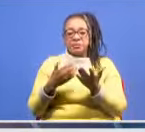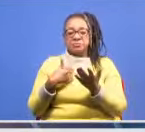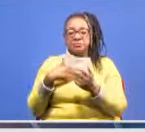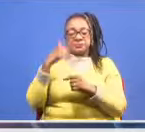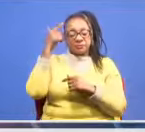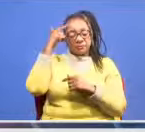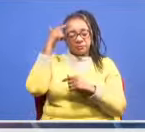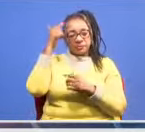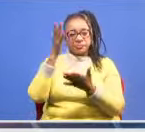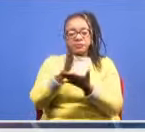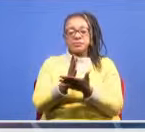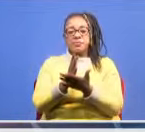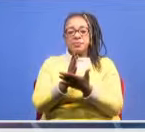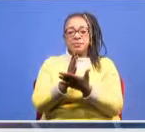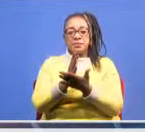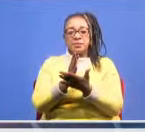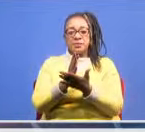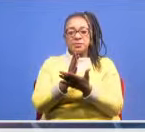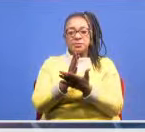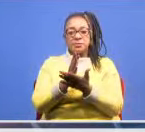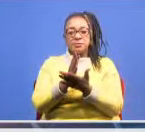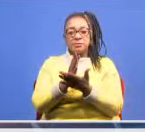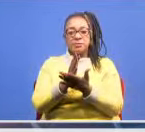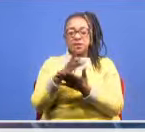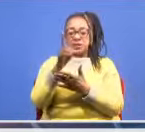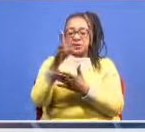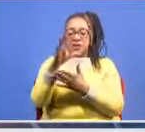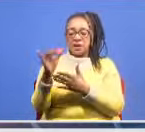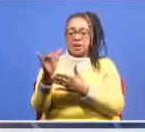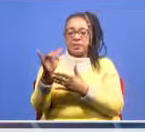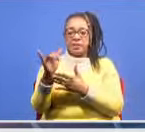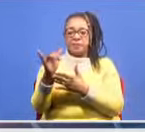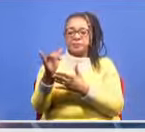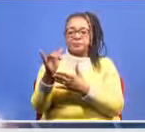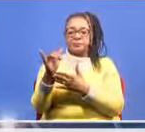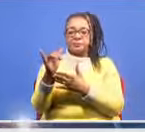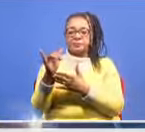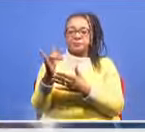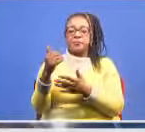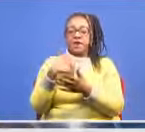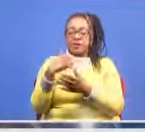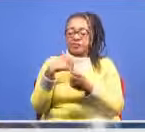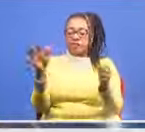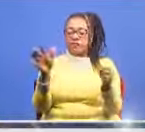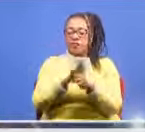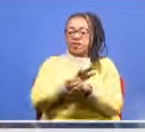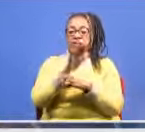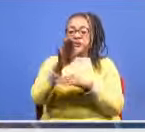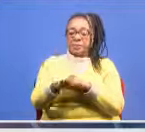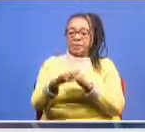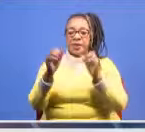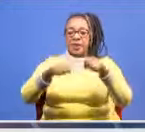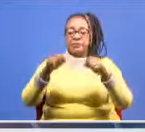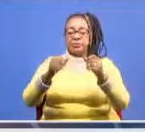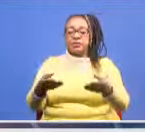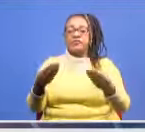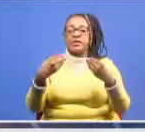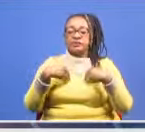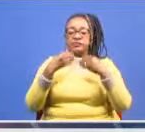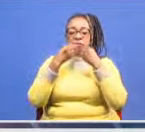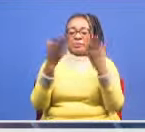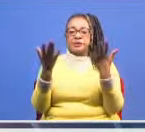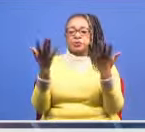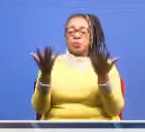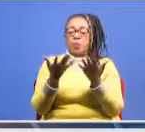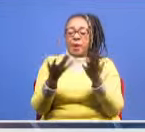that the DCI has taken a bold step and has been able to give us at least information of where he is, what he